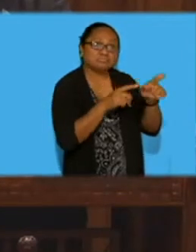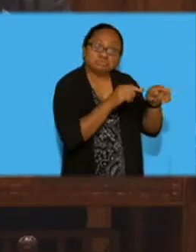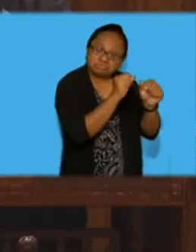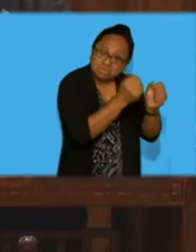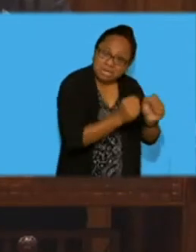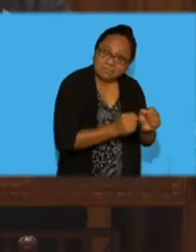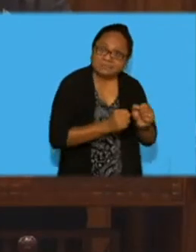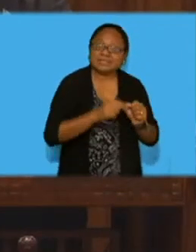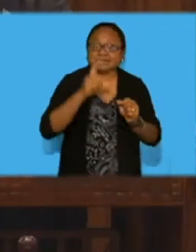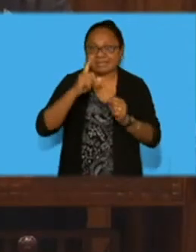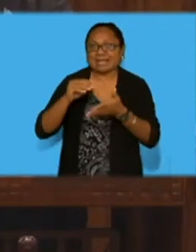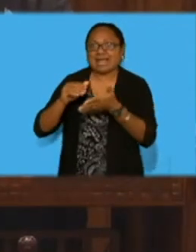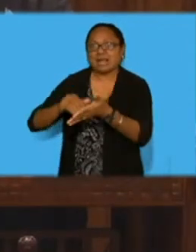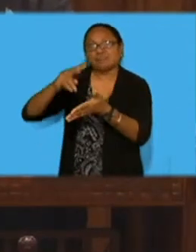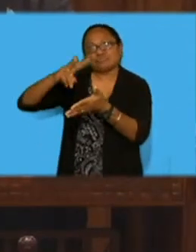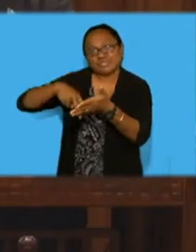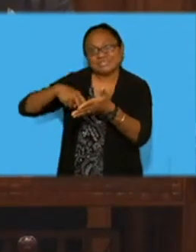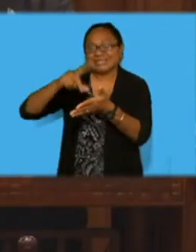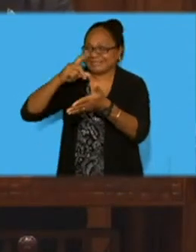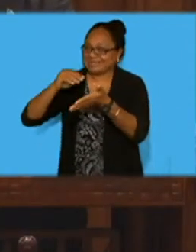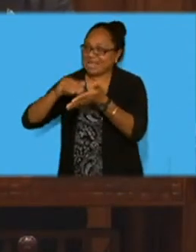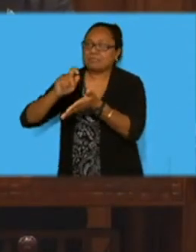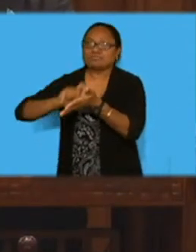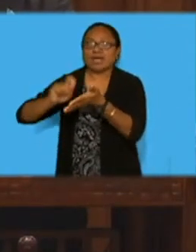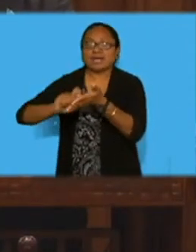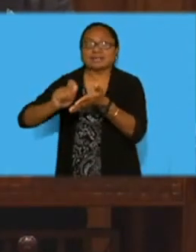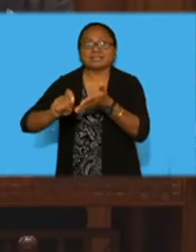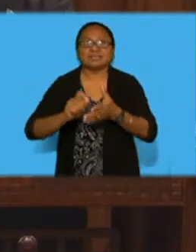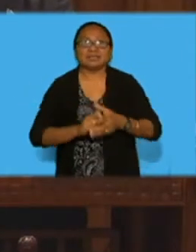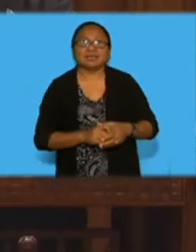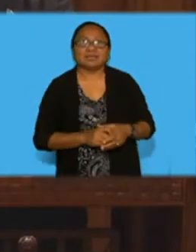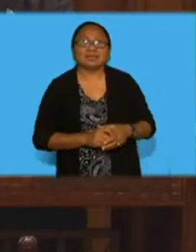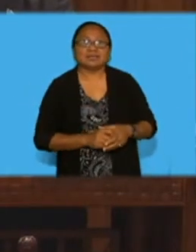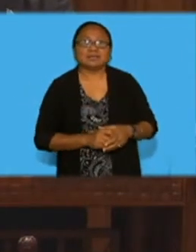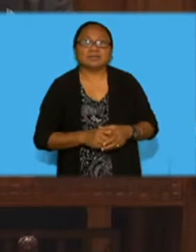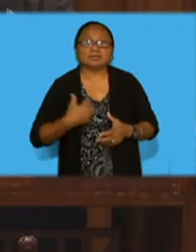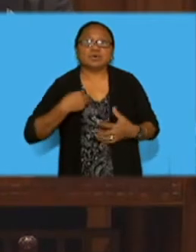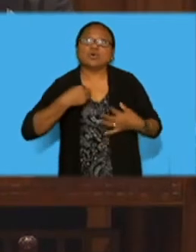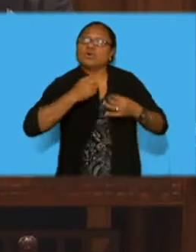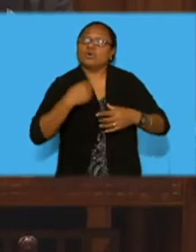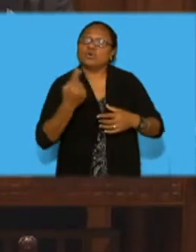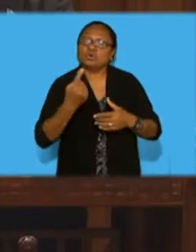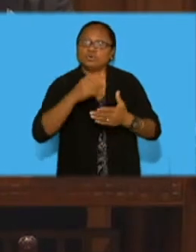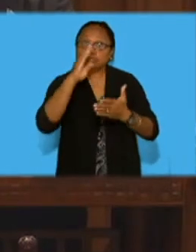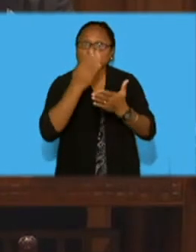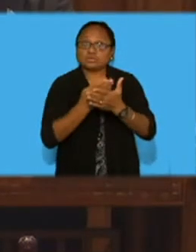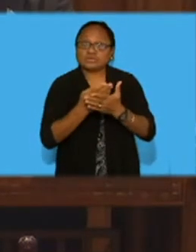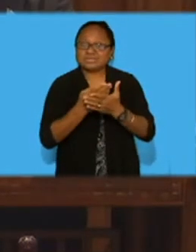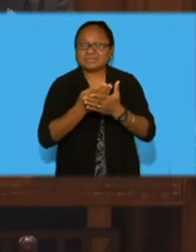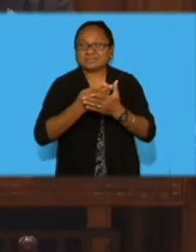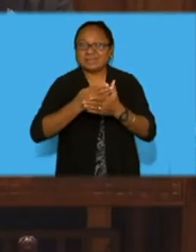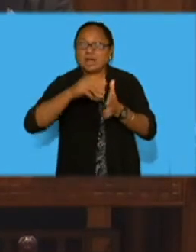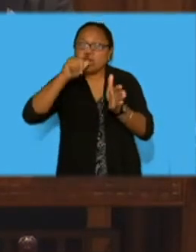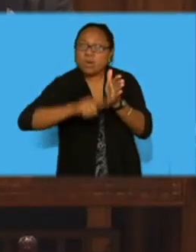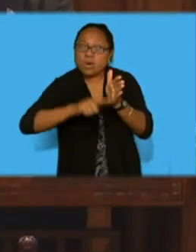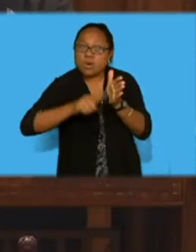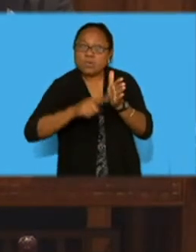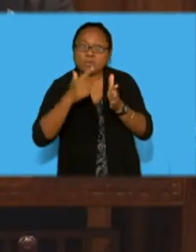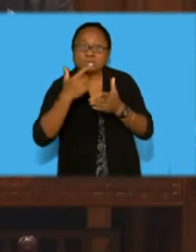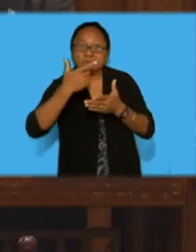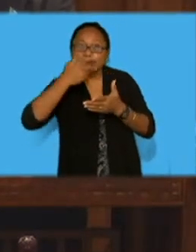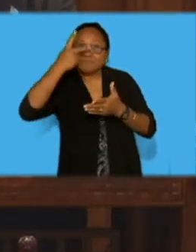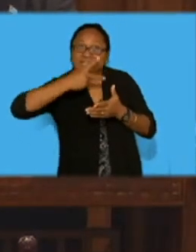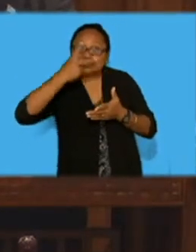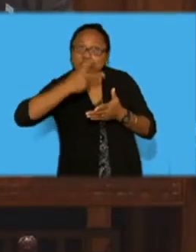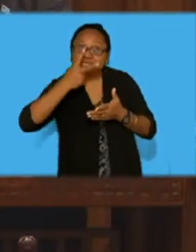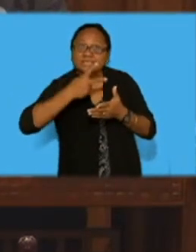etc. Madam Speaker. Madam Speaker, complete or nearly complete vision loss. Those young children who have complete or nearly complete vision